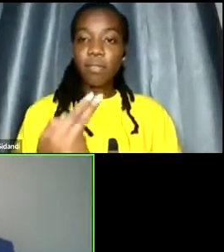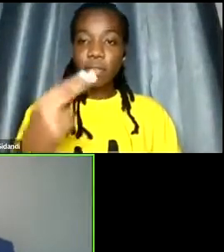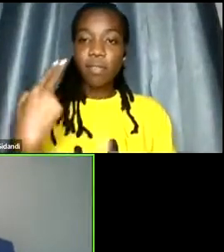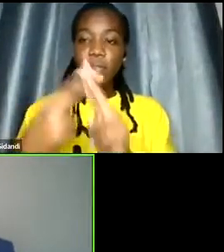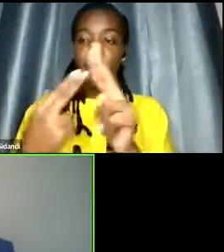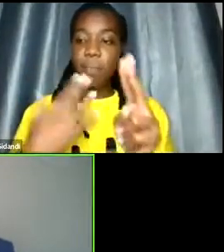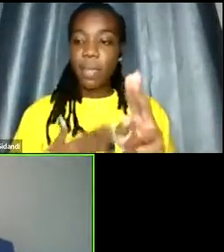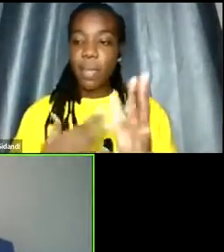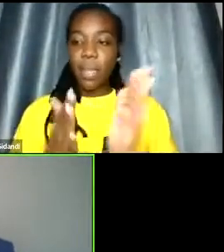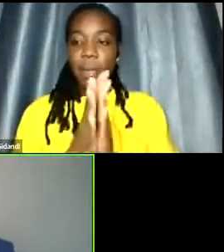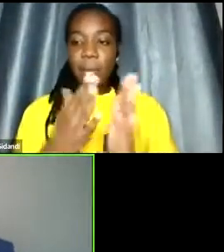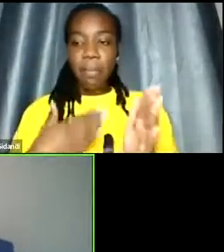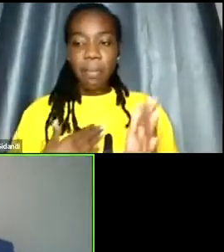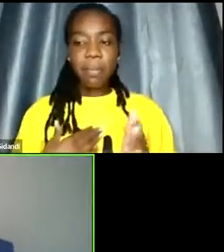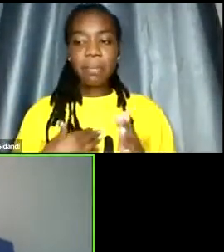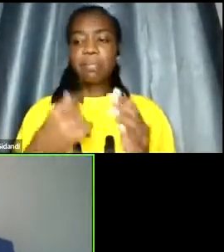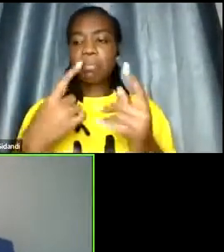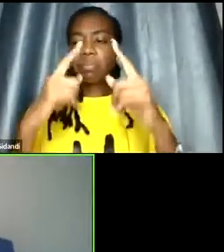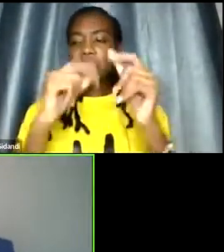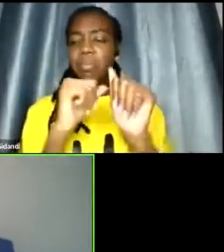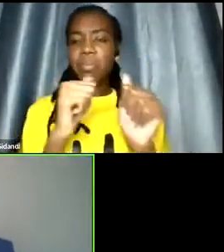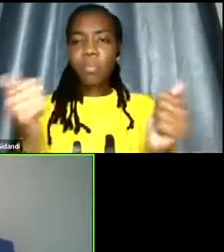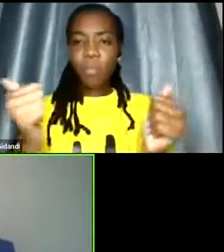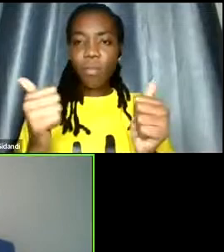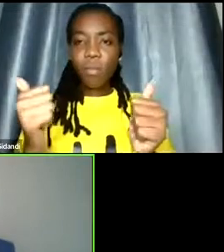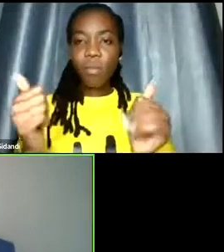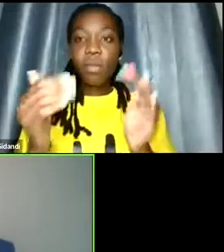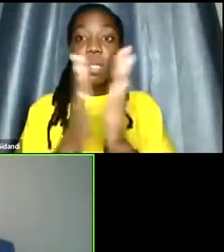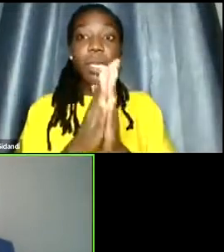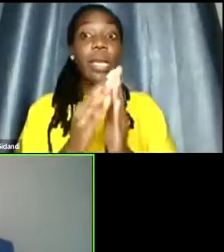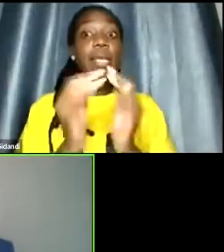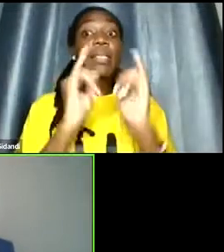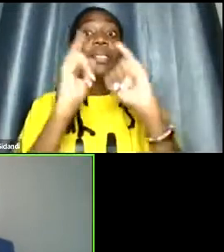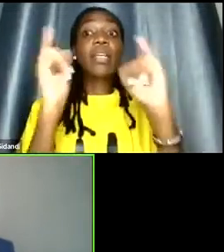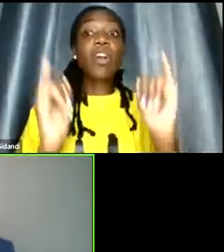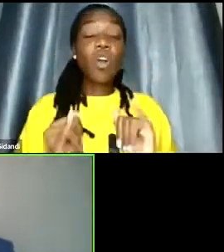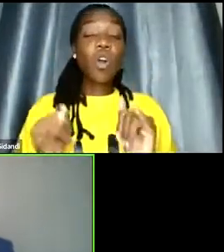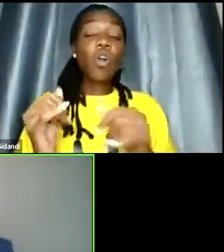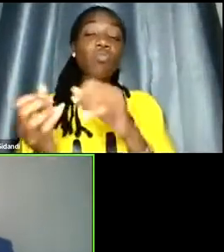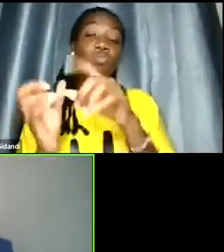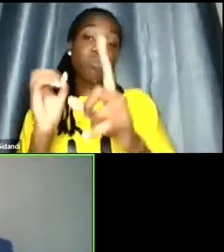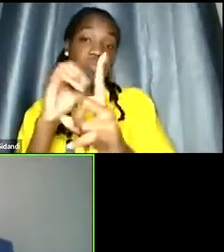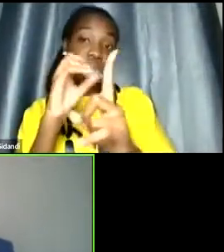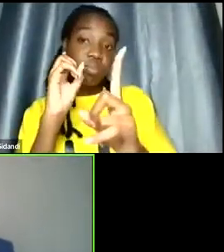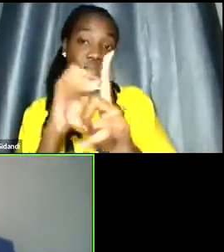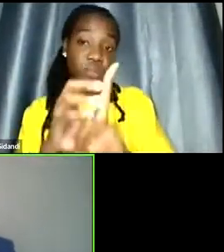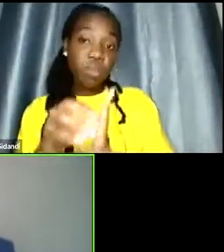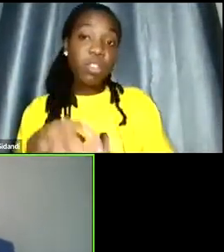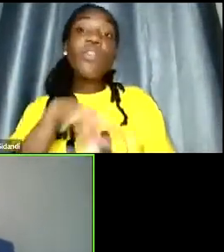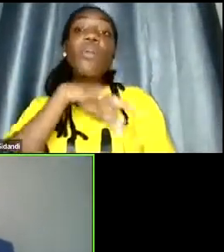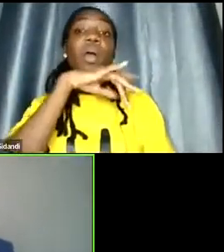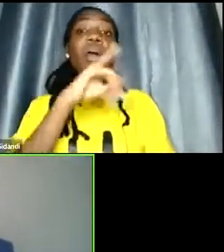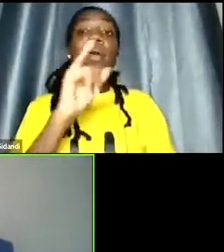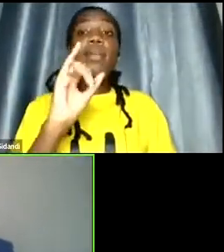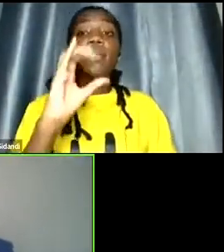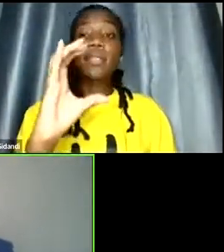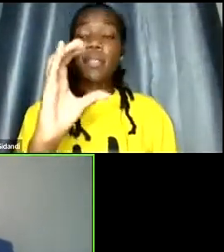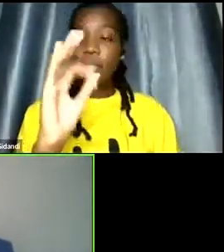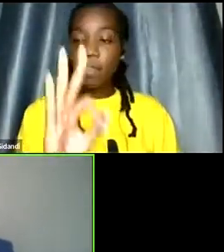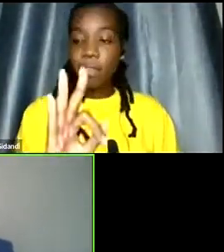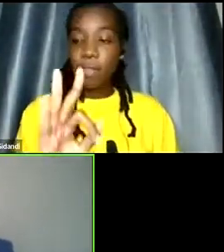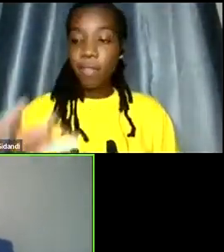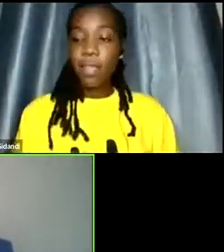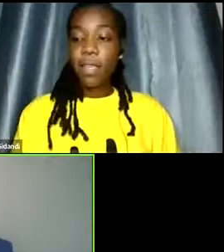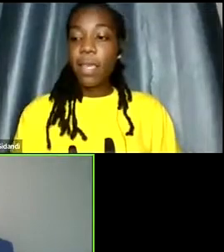At the moment, I serve as the president of the International Coaching Federation, Uganda Charter Chapter, ICF. I'm also a